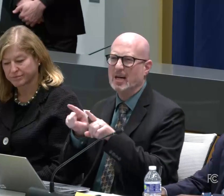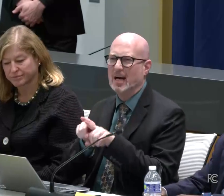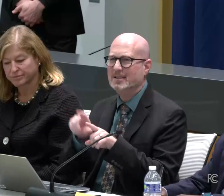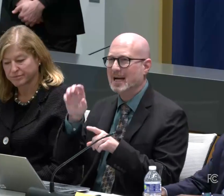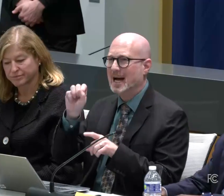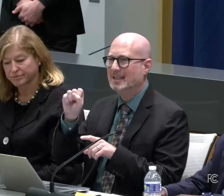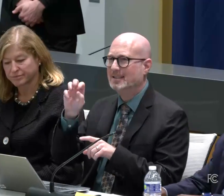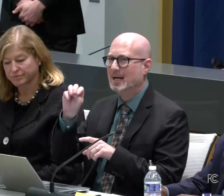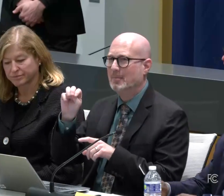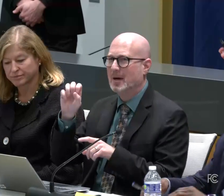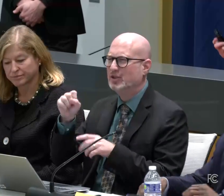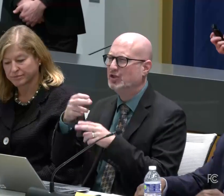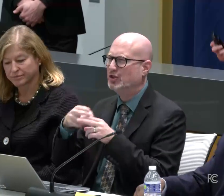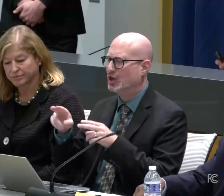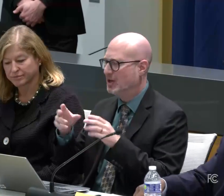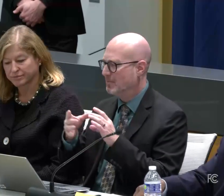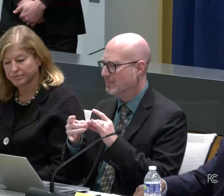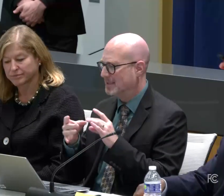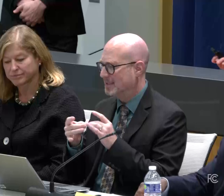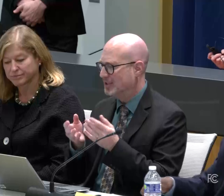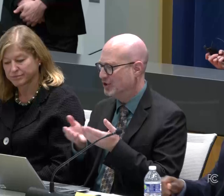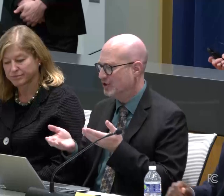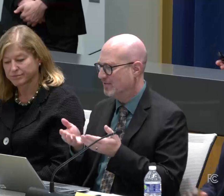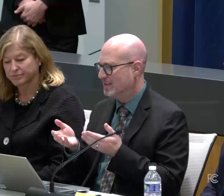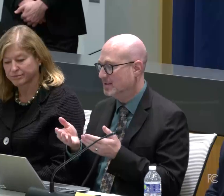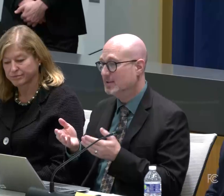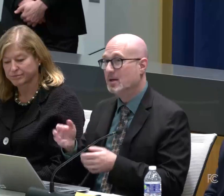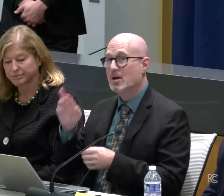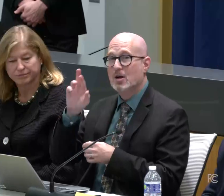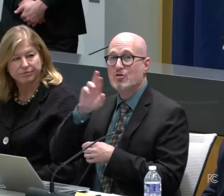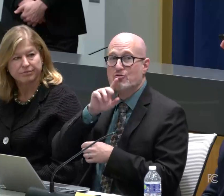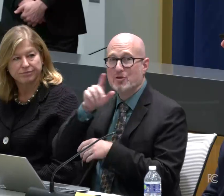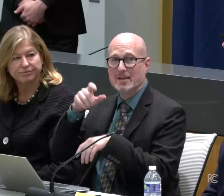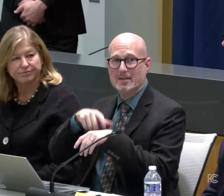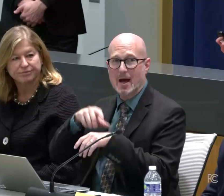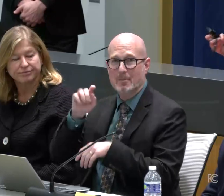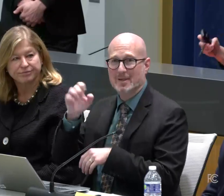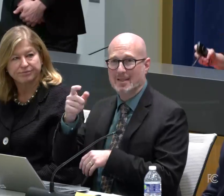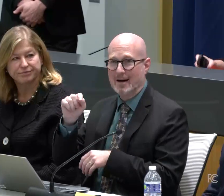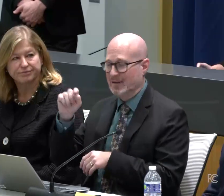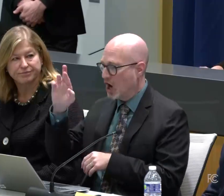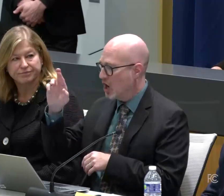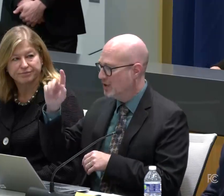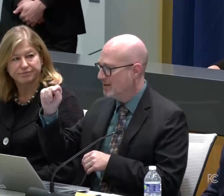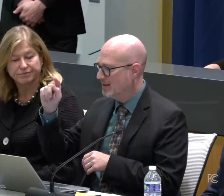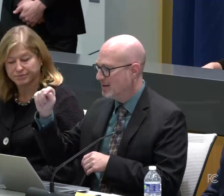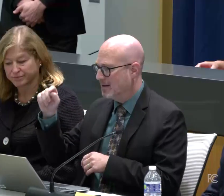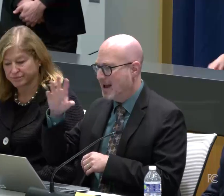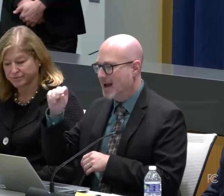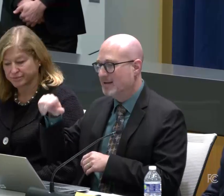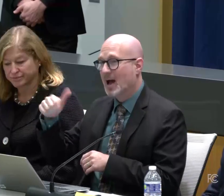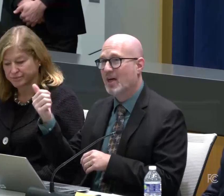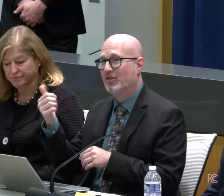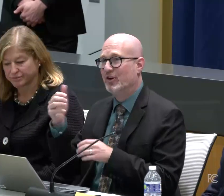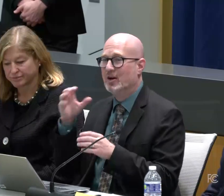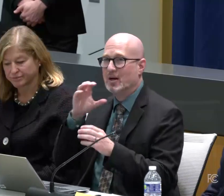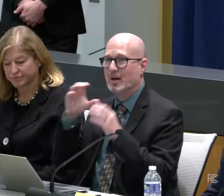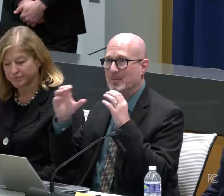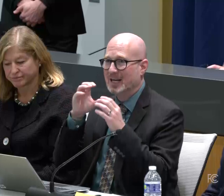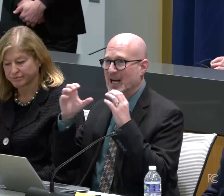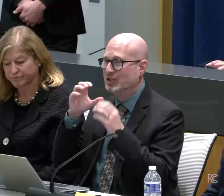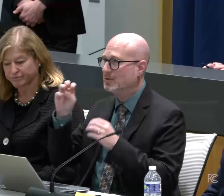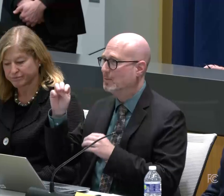messaging, as well as SMS, short messaging services, or real-time text,